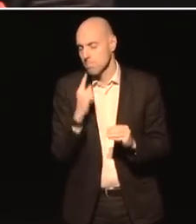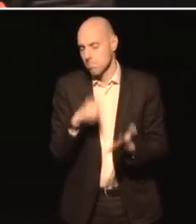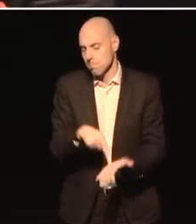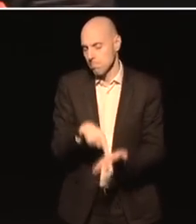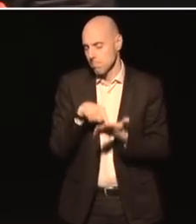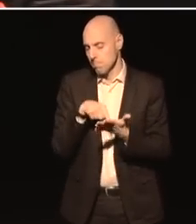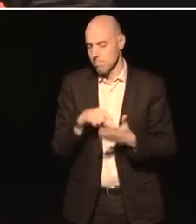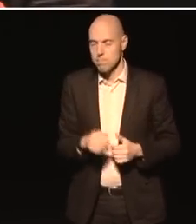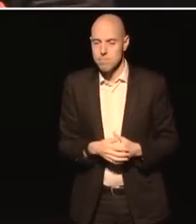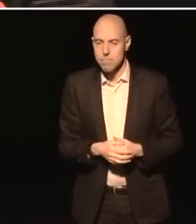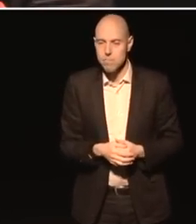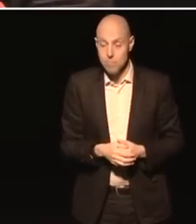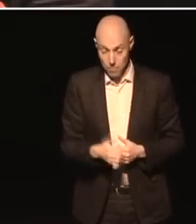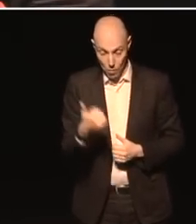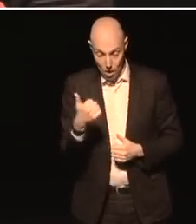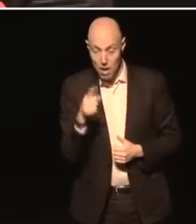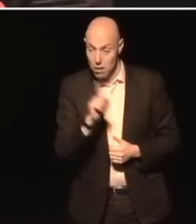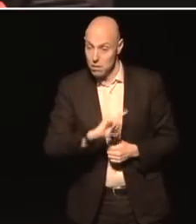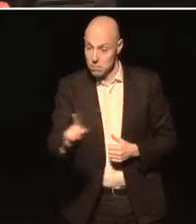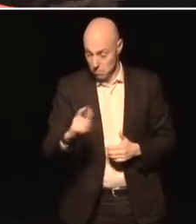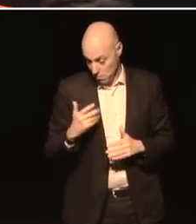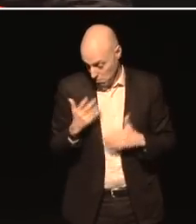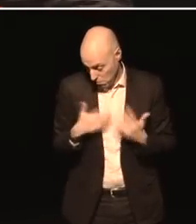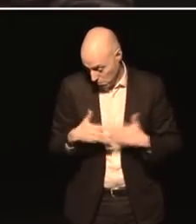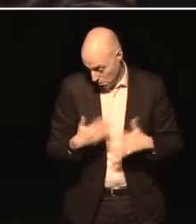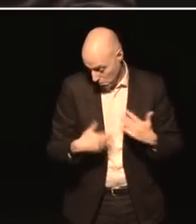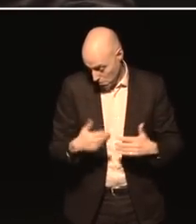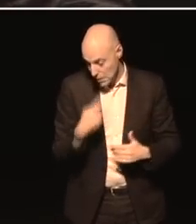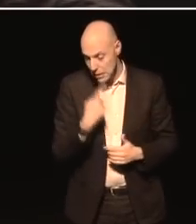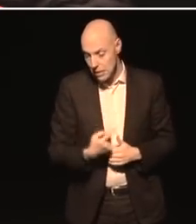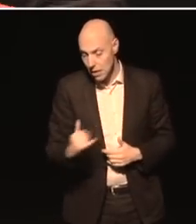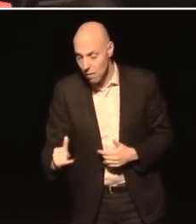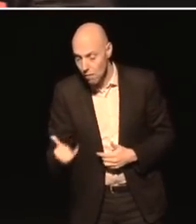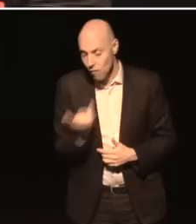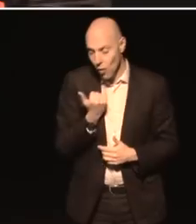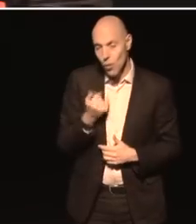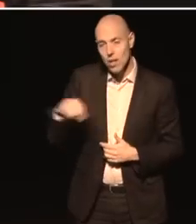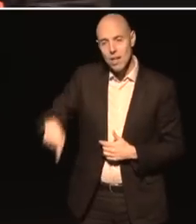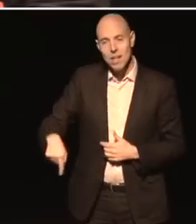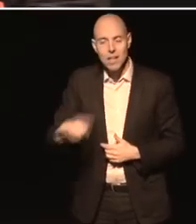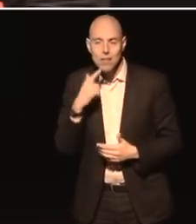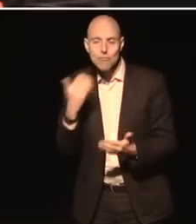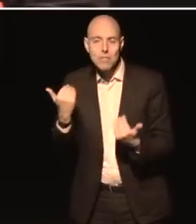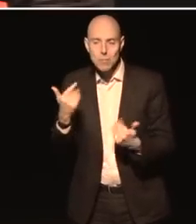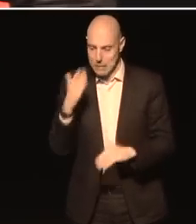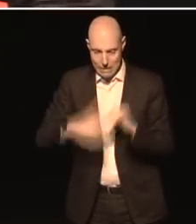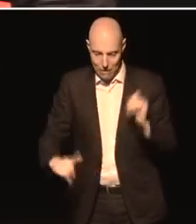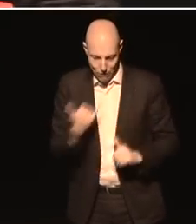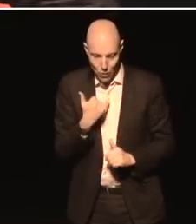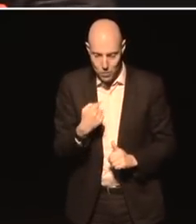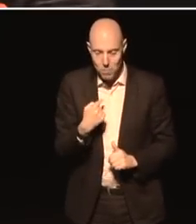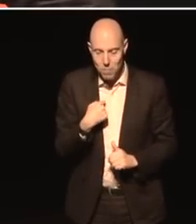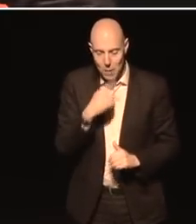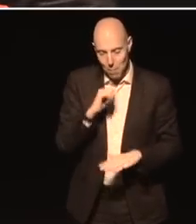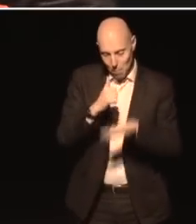I'll have an answer for you. I said, fine. So he got to work, and he said he would call me from the reception phone, which he never calls from, and I have a basement